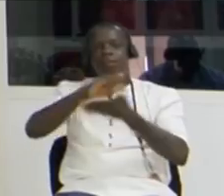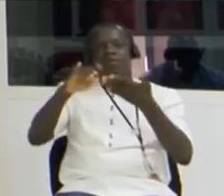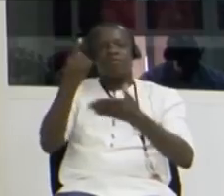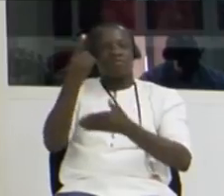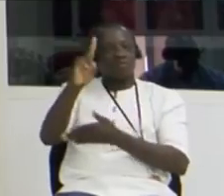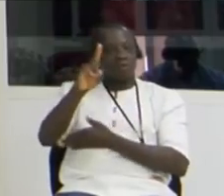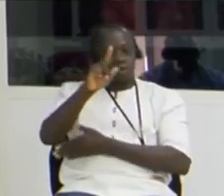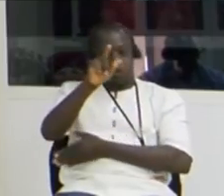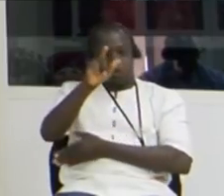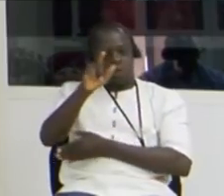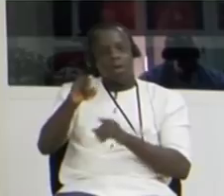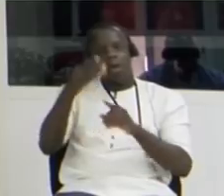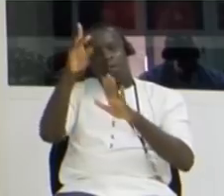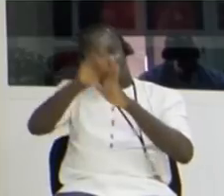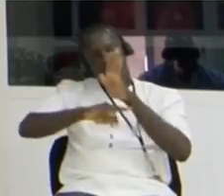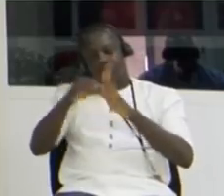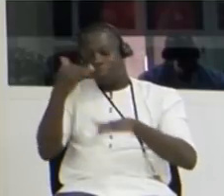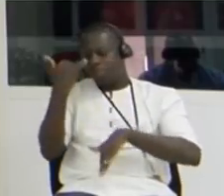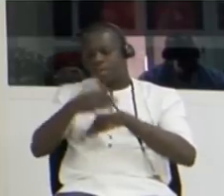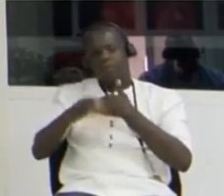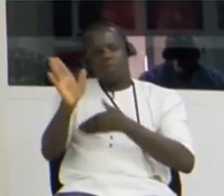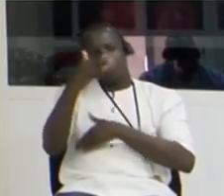events.